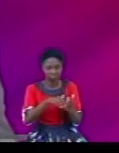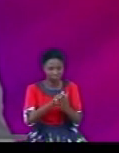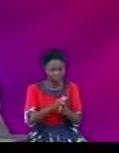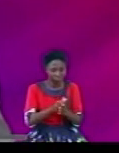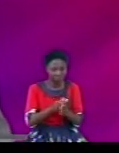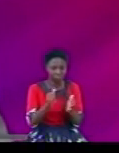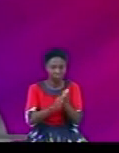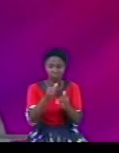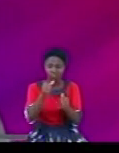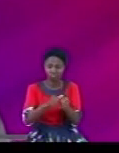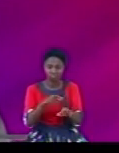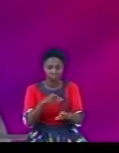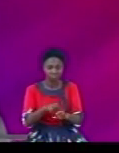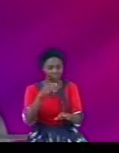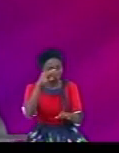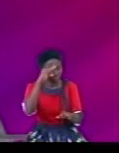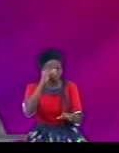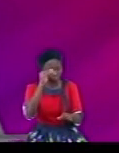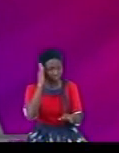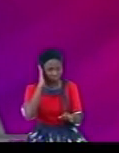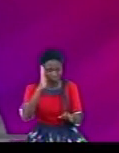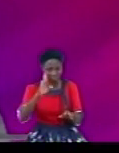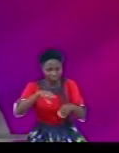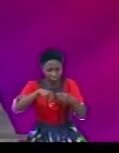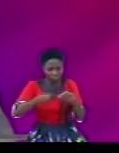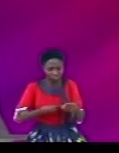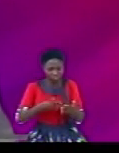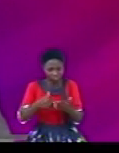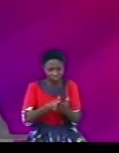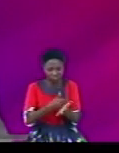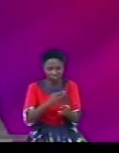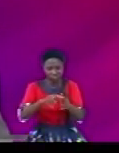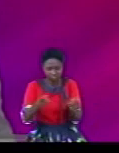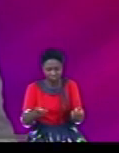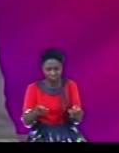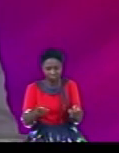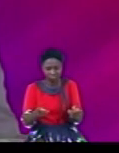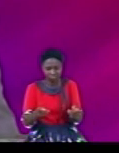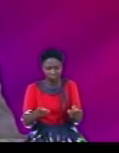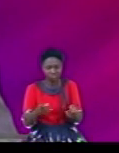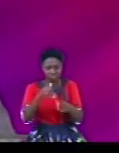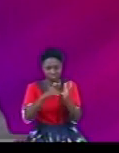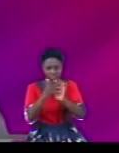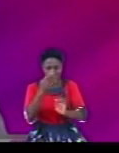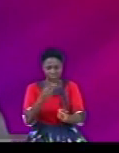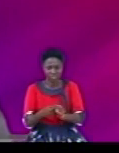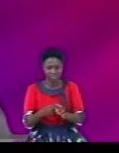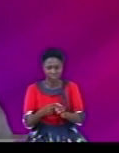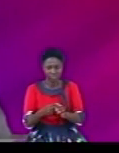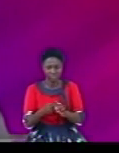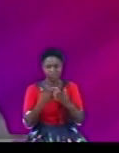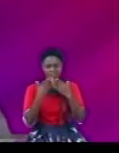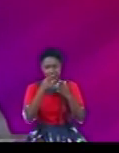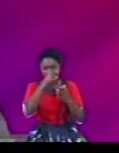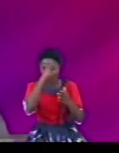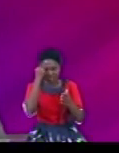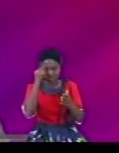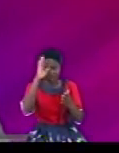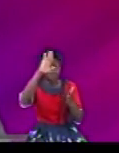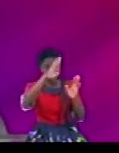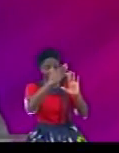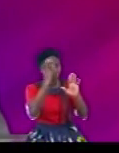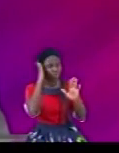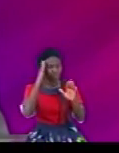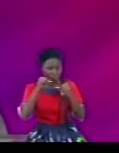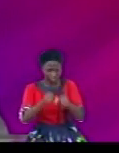new revelation, new exposition. In Jesus' name, we thank you because your blessings will remain in our